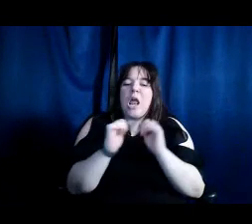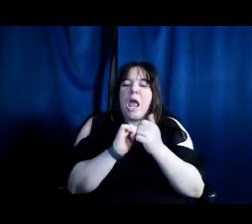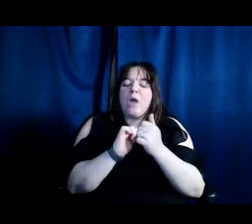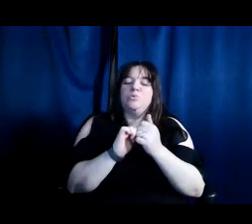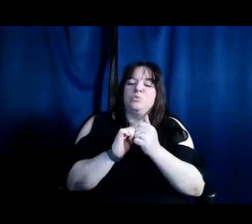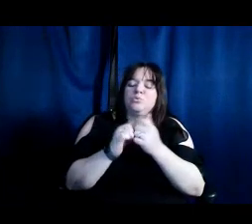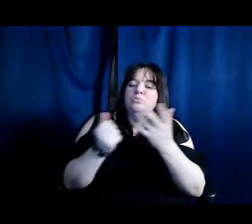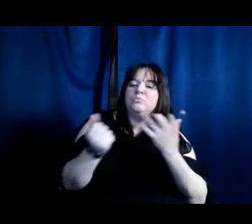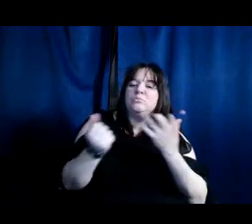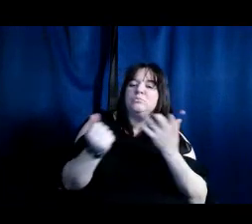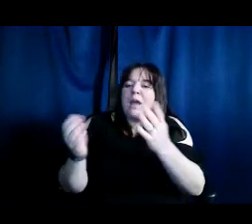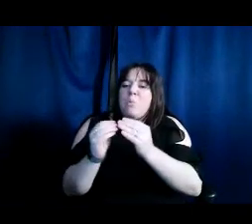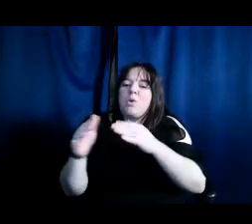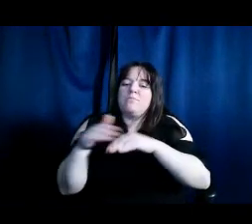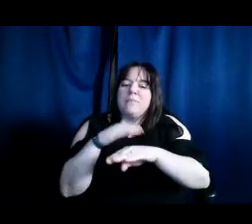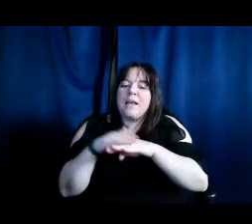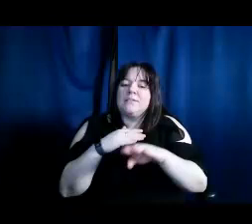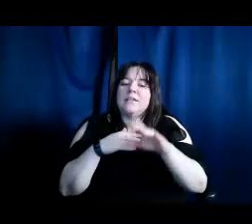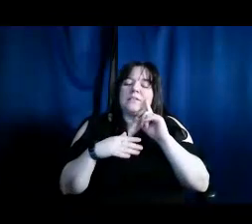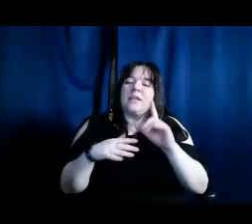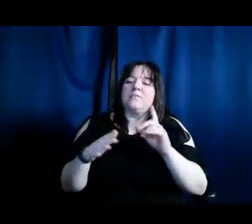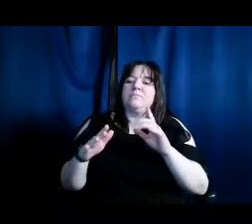those responsibilities as well.